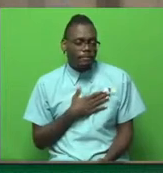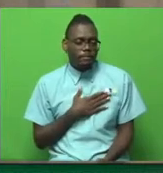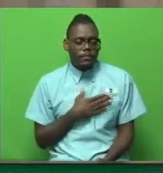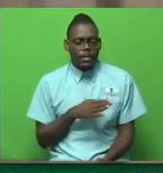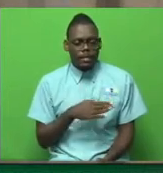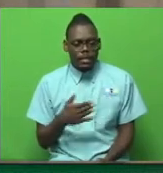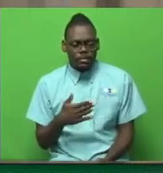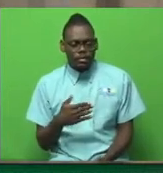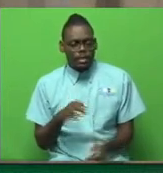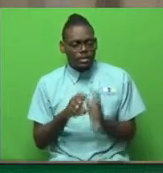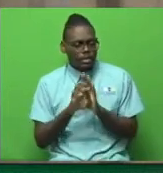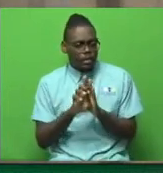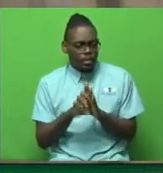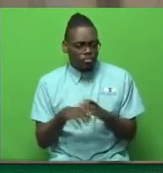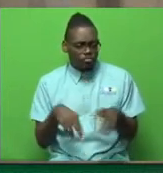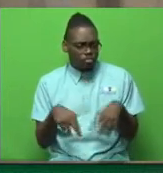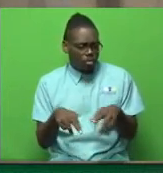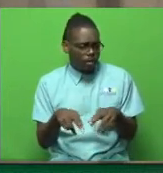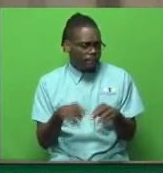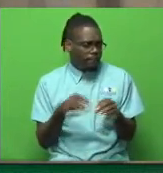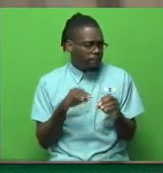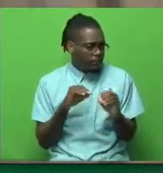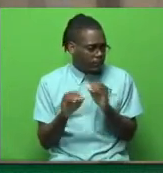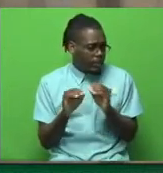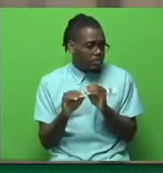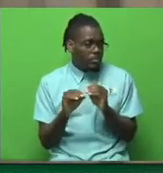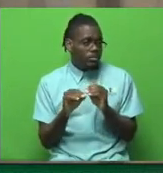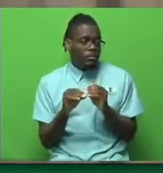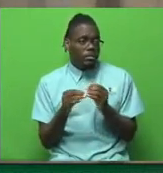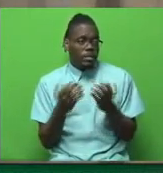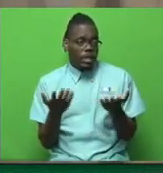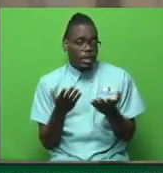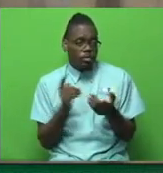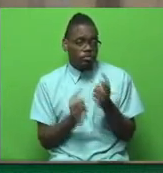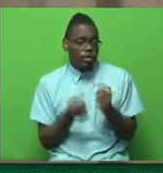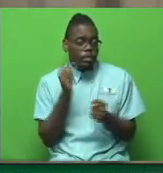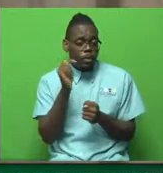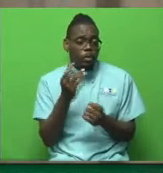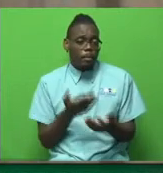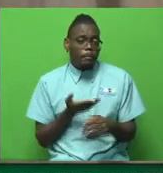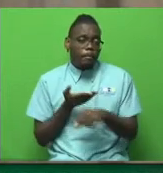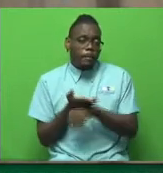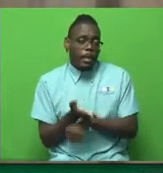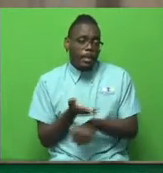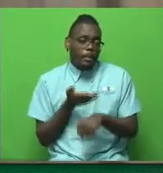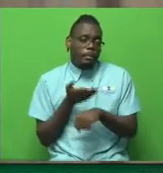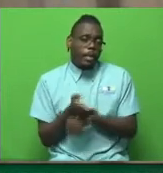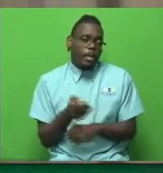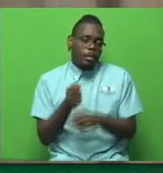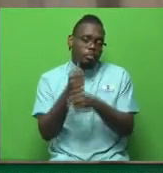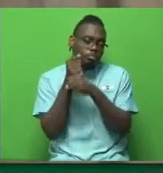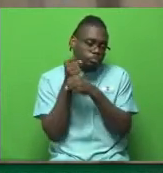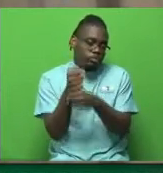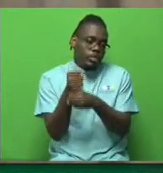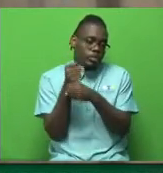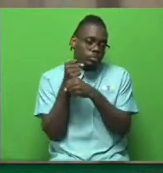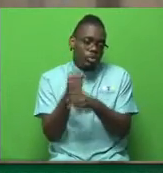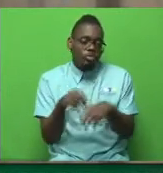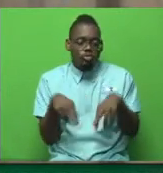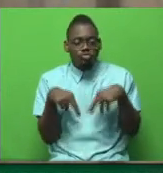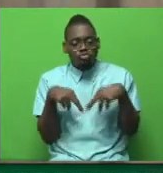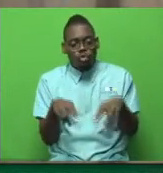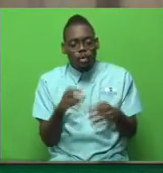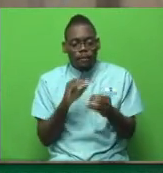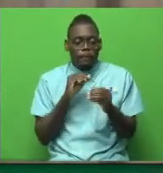infrastructure the people of Trinidad and Tobago have to be fighting for protesting for Left Right and center and I know